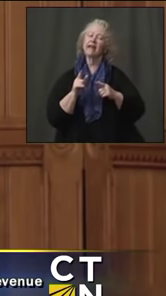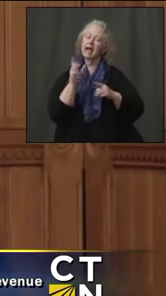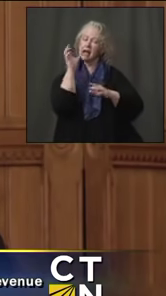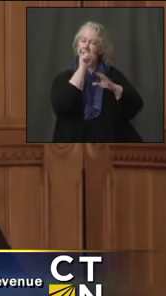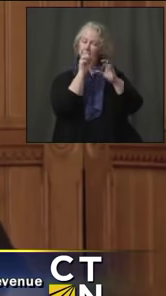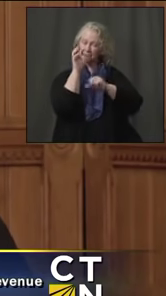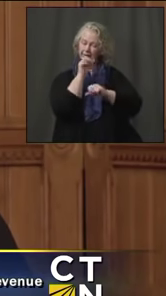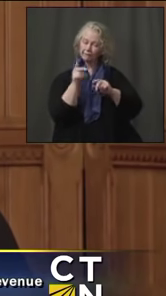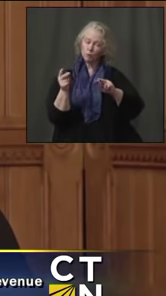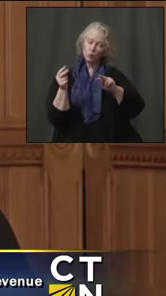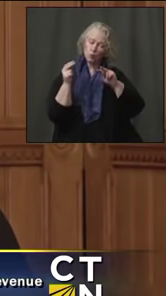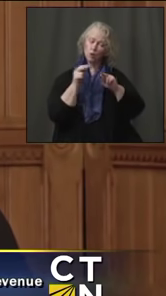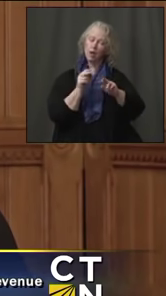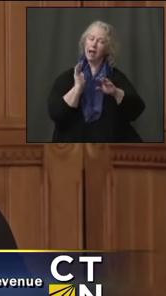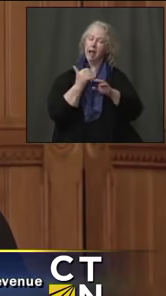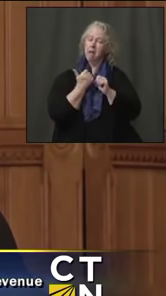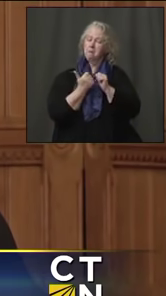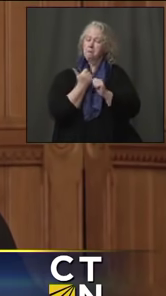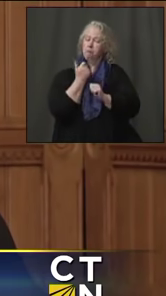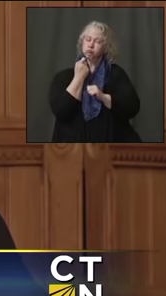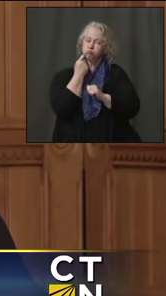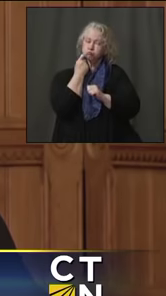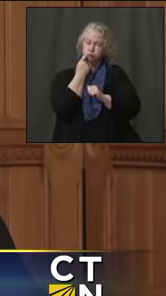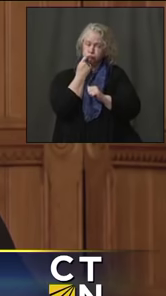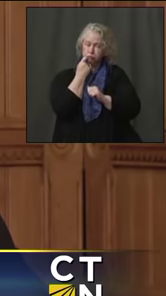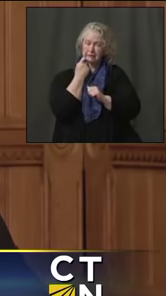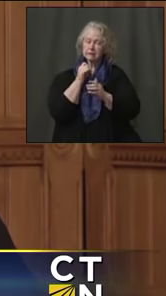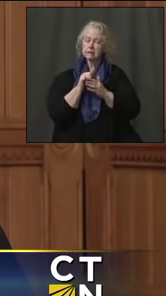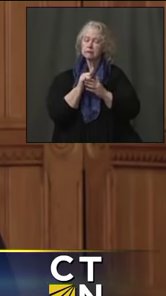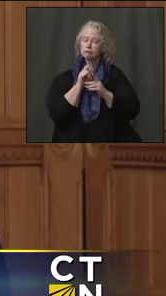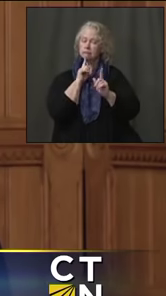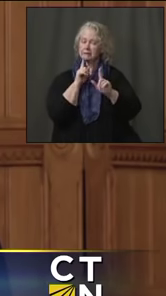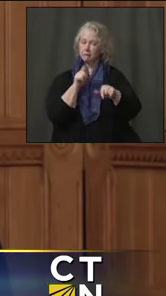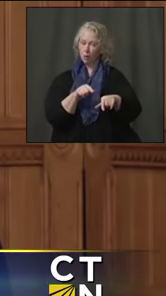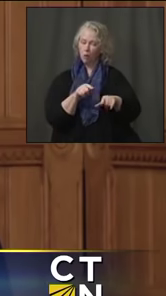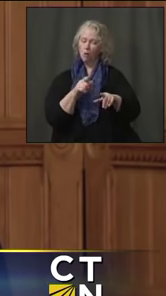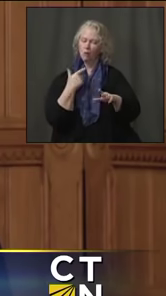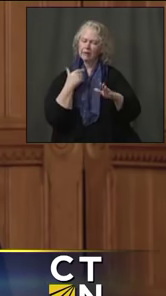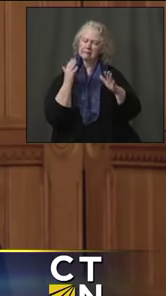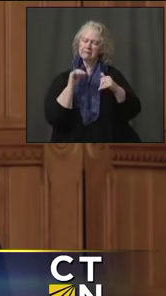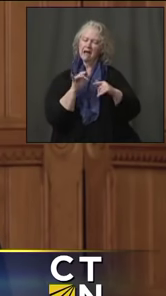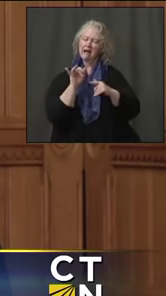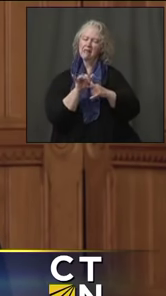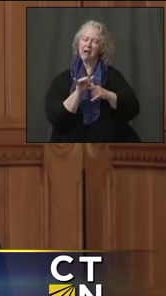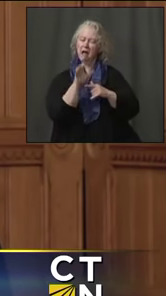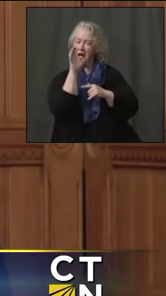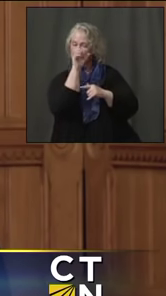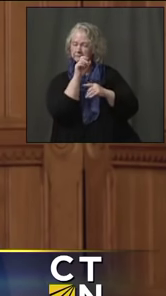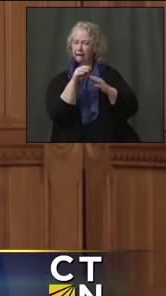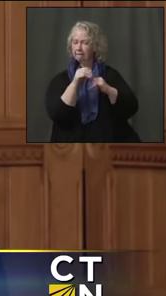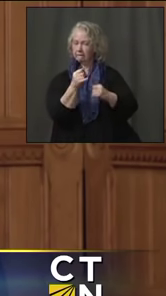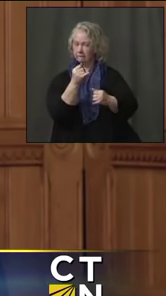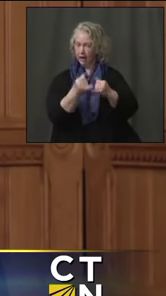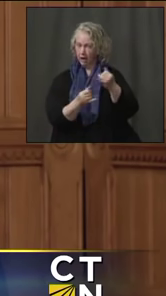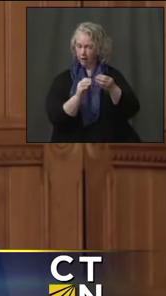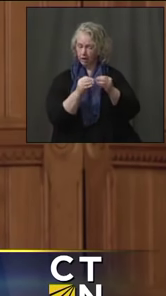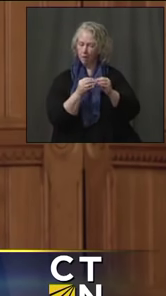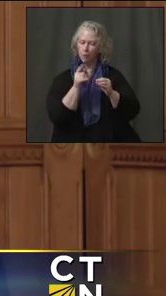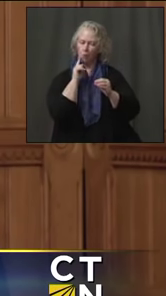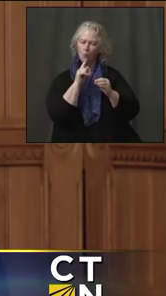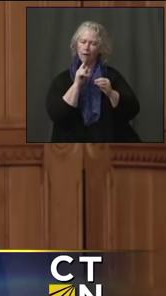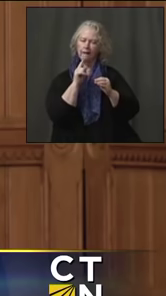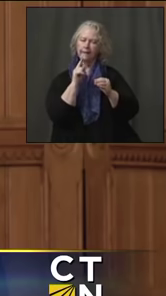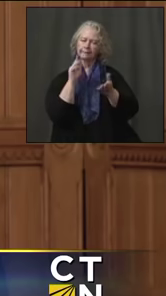were to look at our most recent comptroller's report, that we are projecting that estimates and finals will be reduced